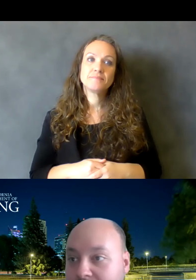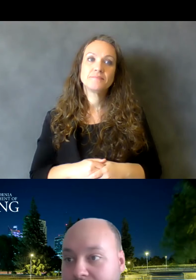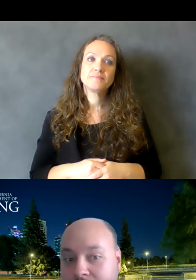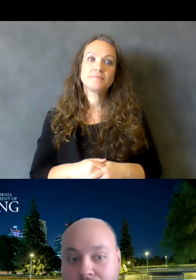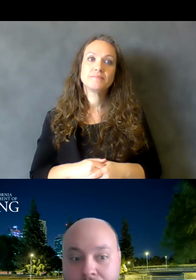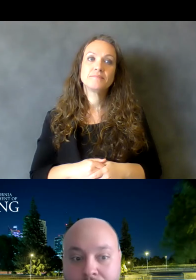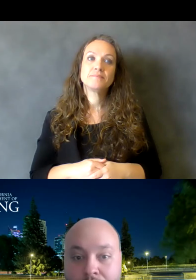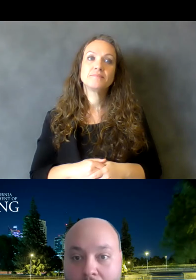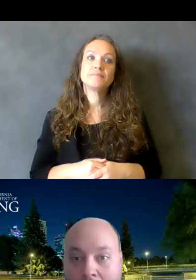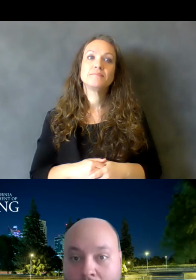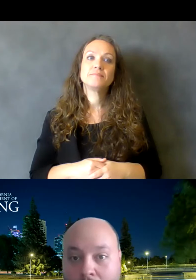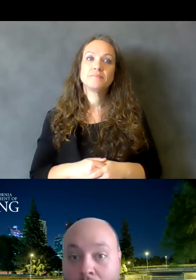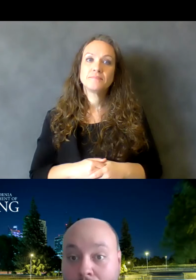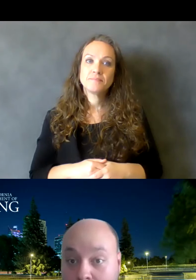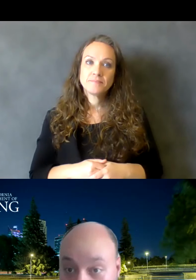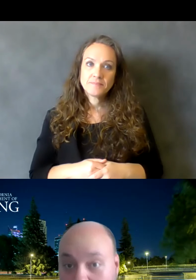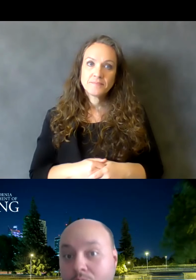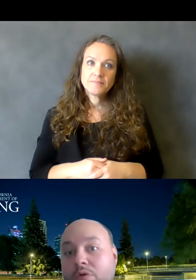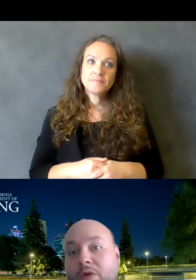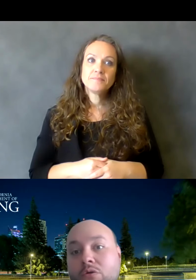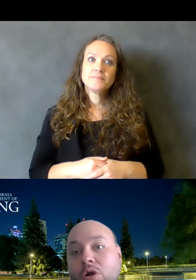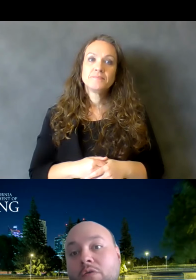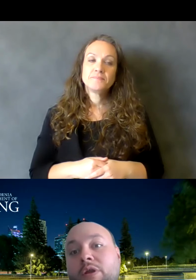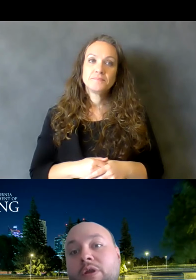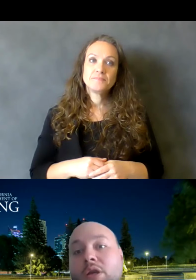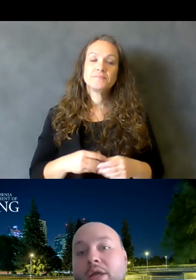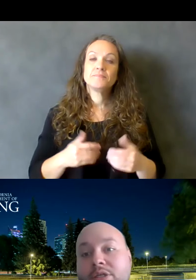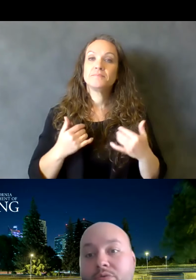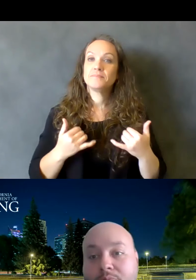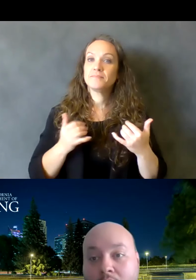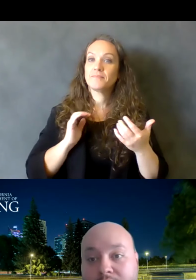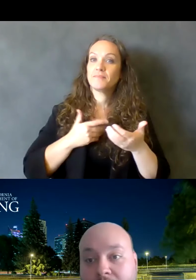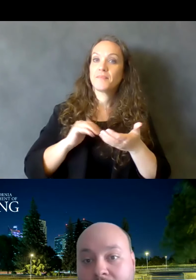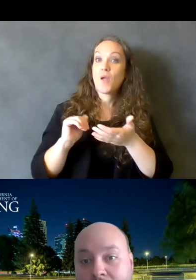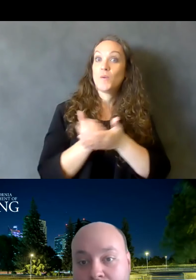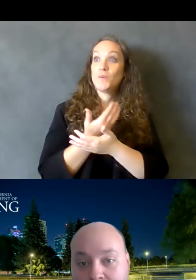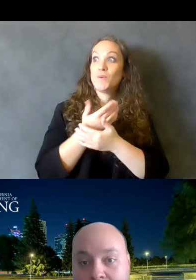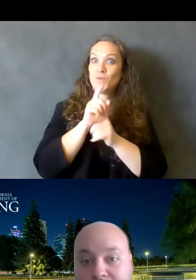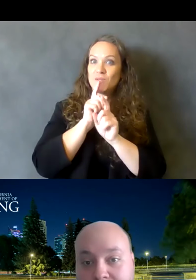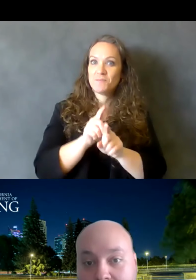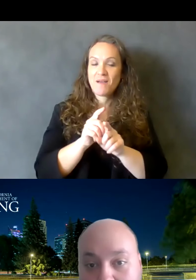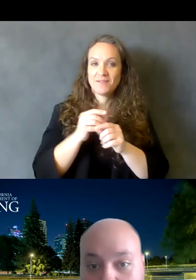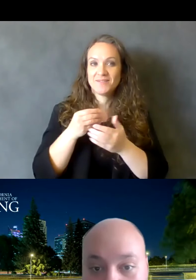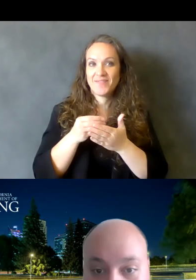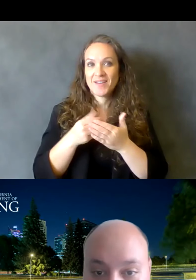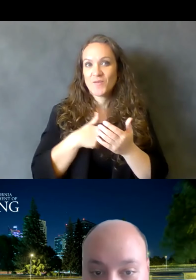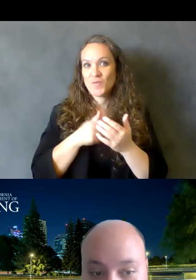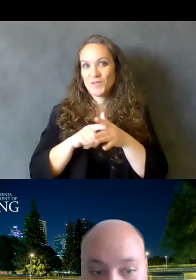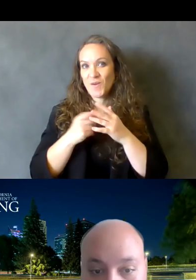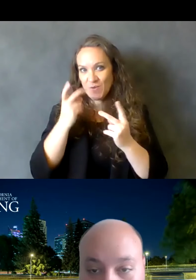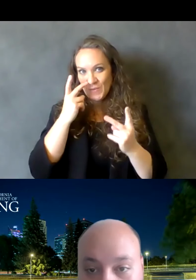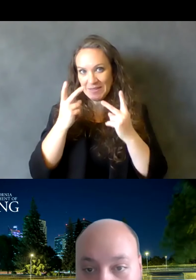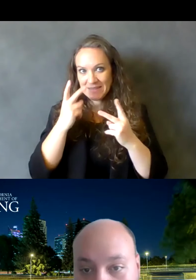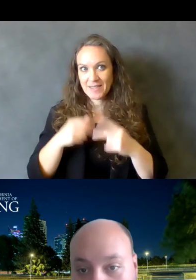And that takes us into our new federal COVID-19 response funding that we're starting to see come in. So we